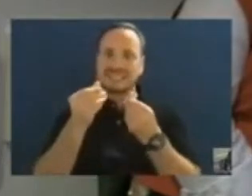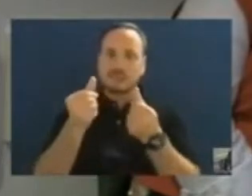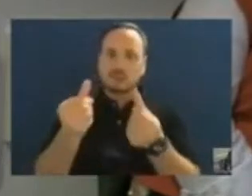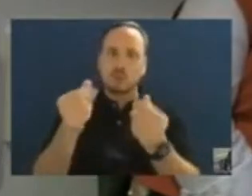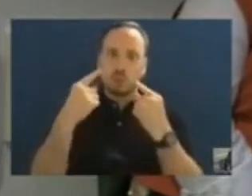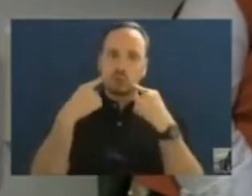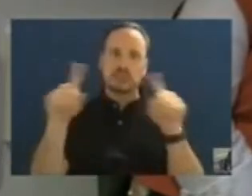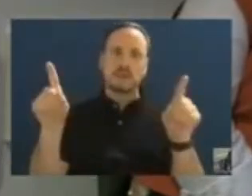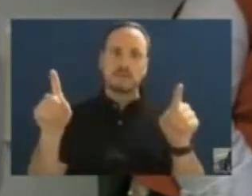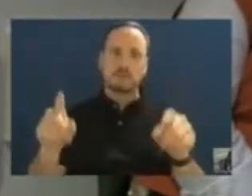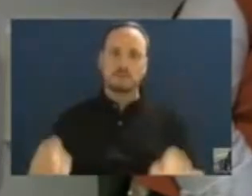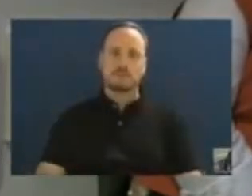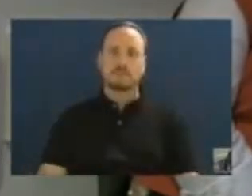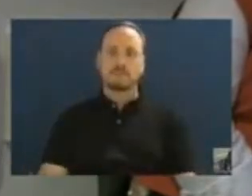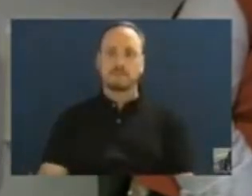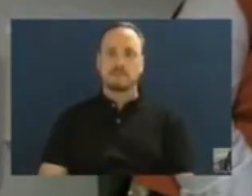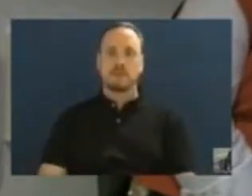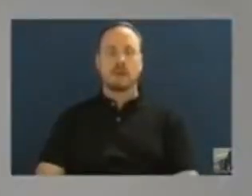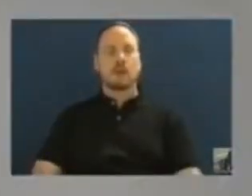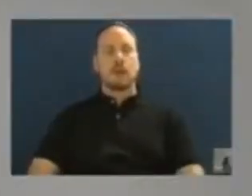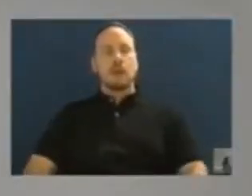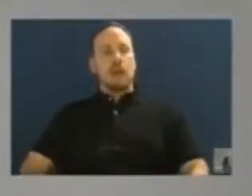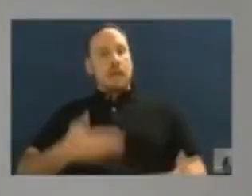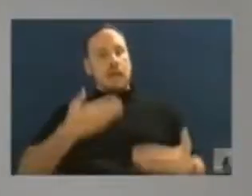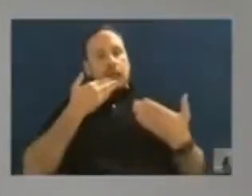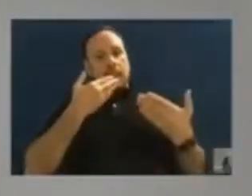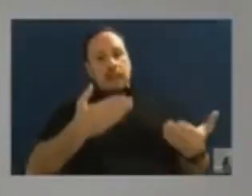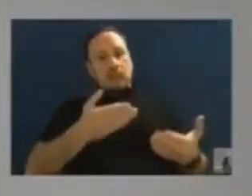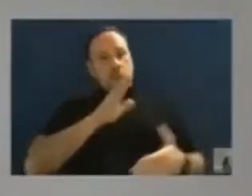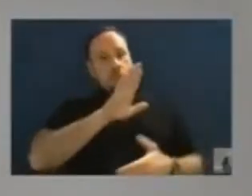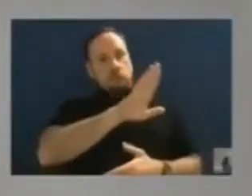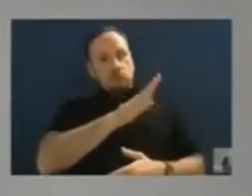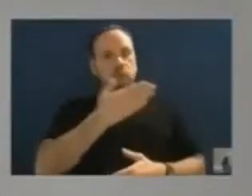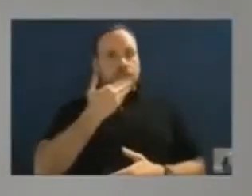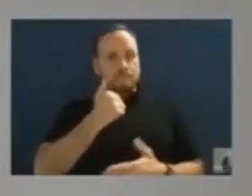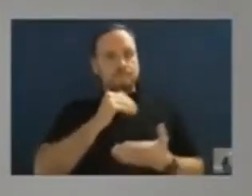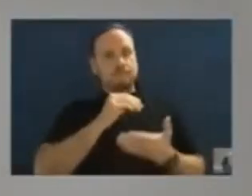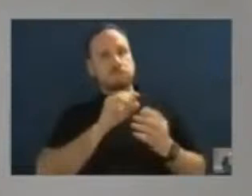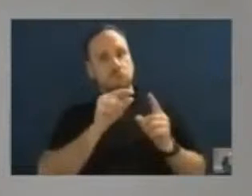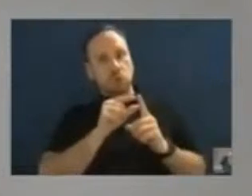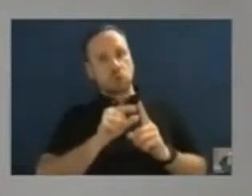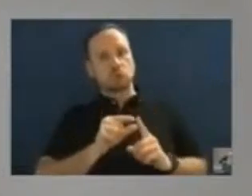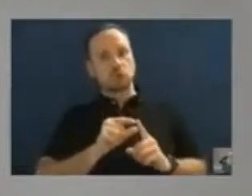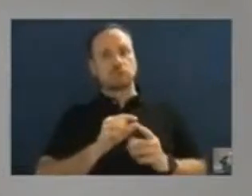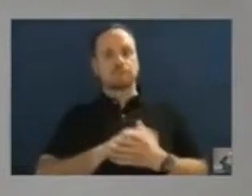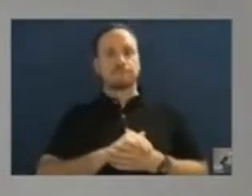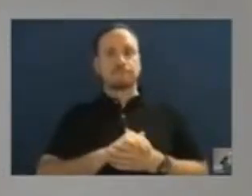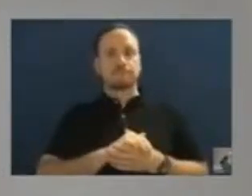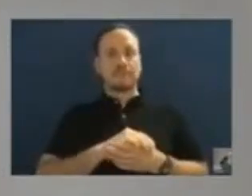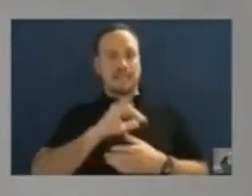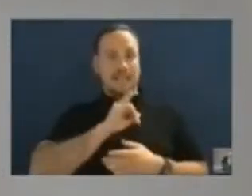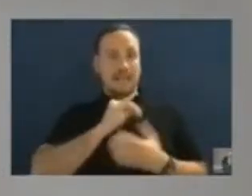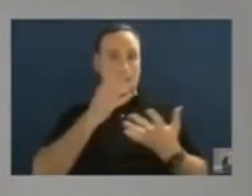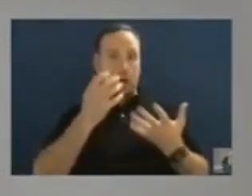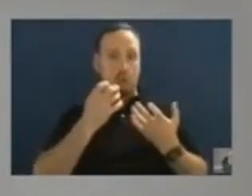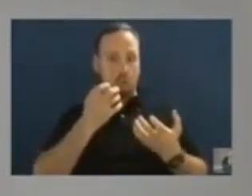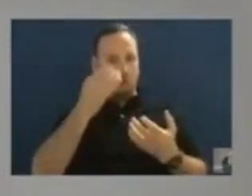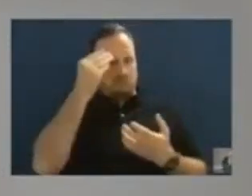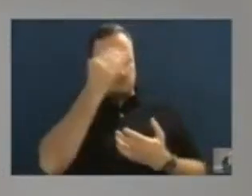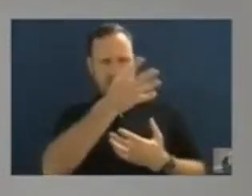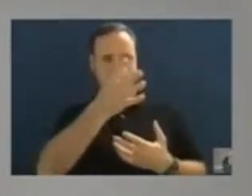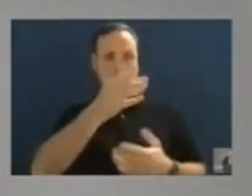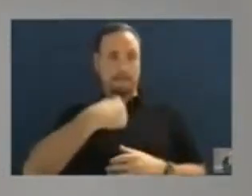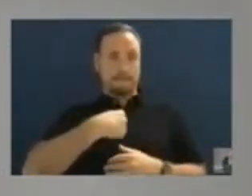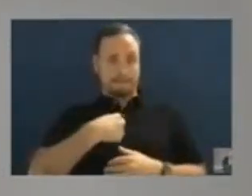I want to thank you for your kind words, but if I can, just for a second, I'd like to briefly acknowledge that there's no me or I in this effort, that I